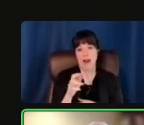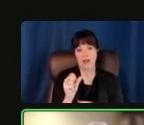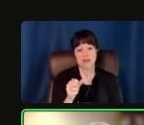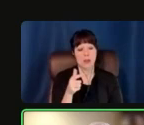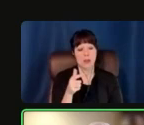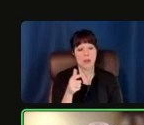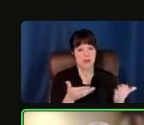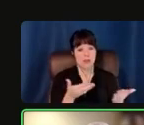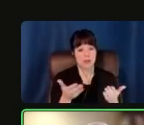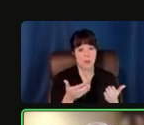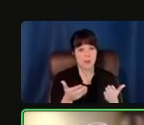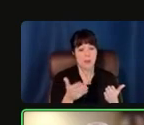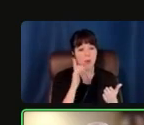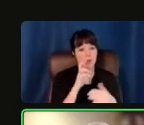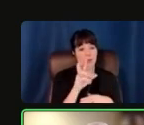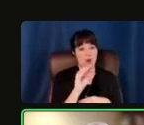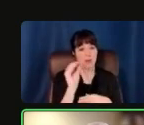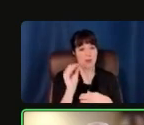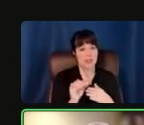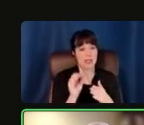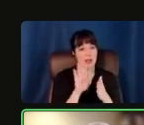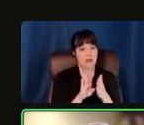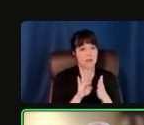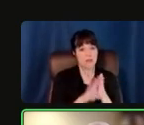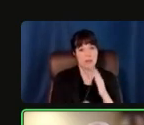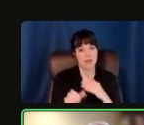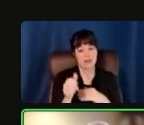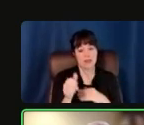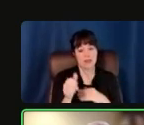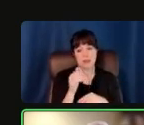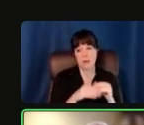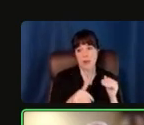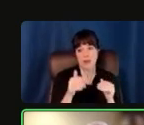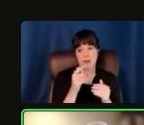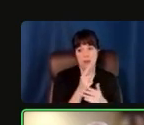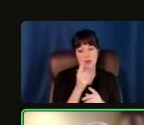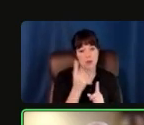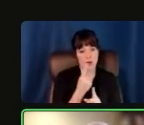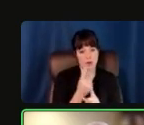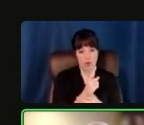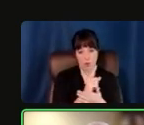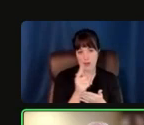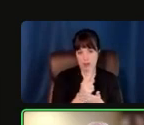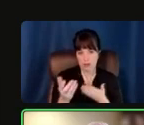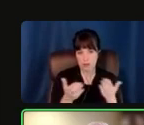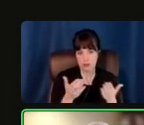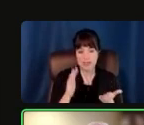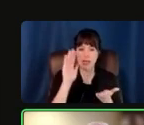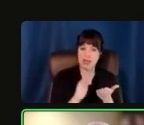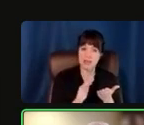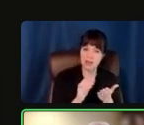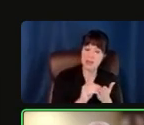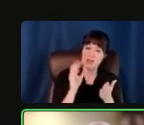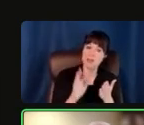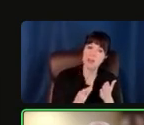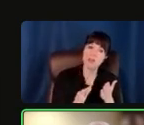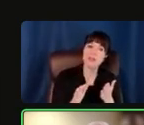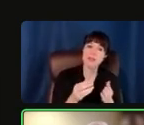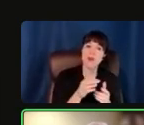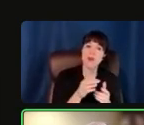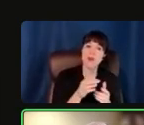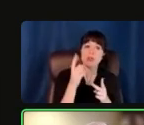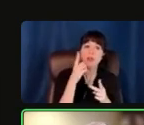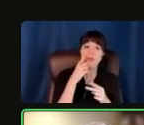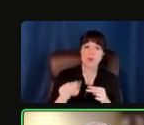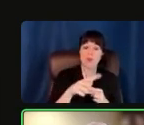offered at approximately 30% less than the regular 20-gallon weekly service and provides a less expensive option for those who may not produce enough trash